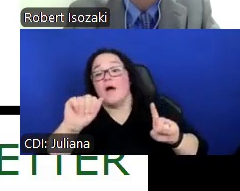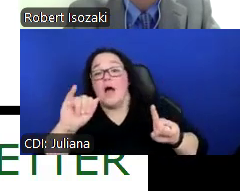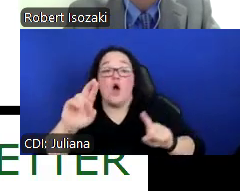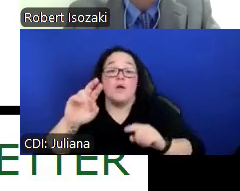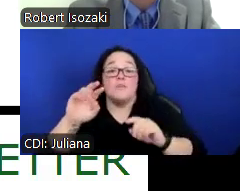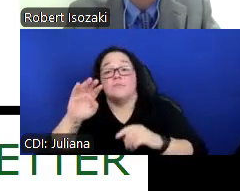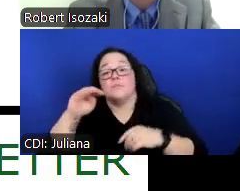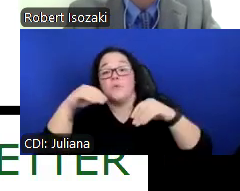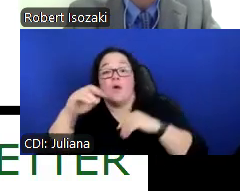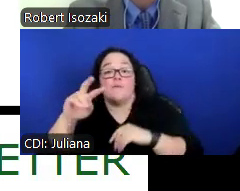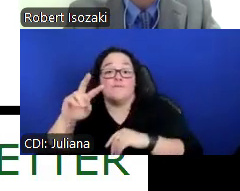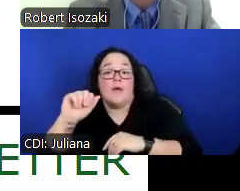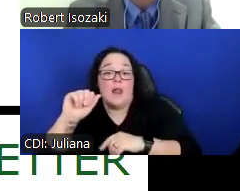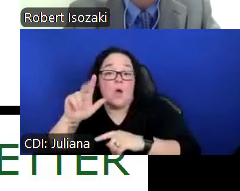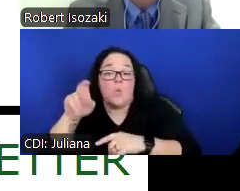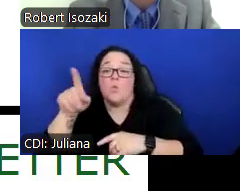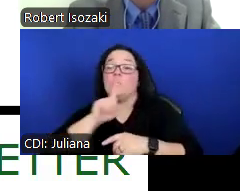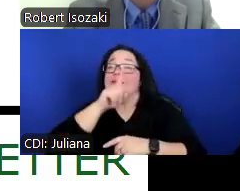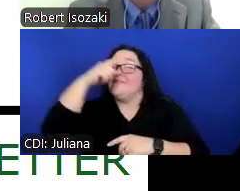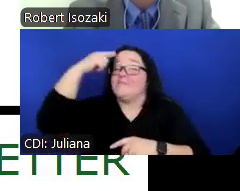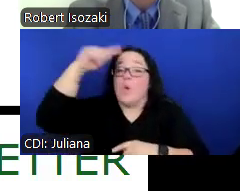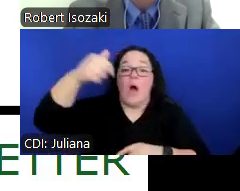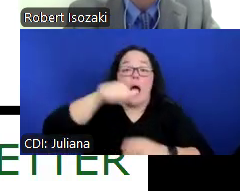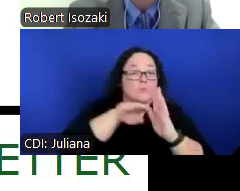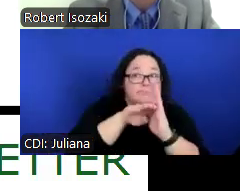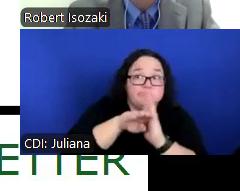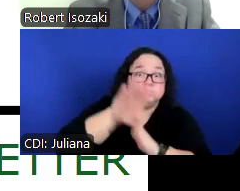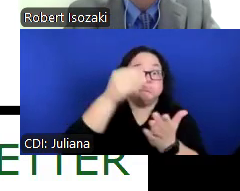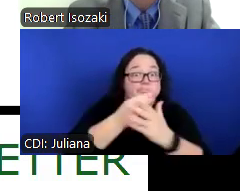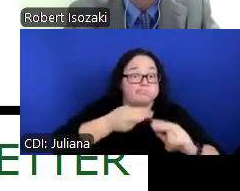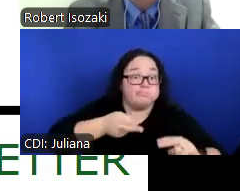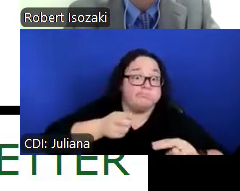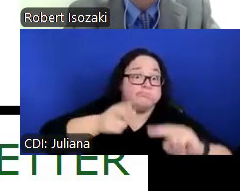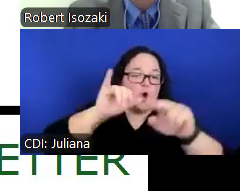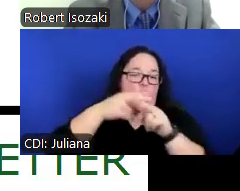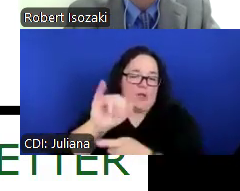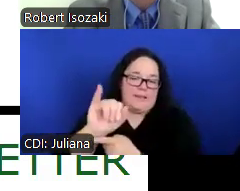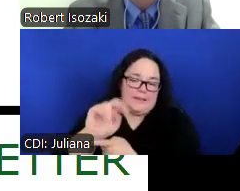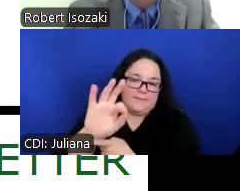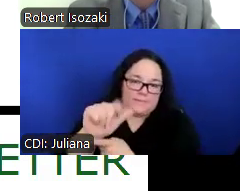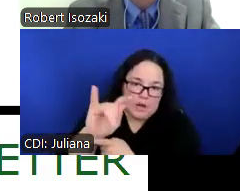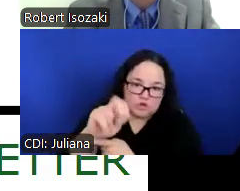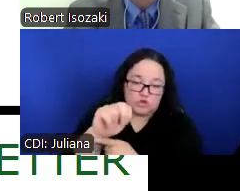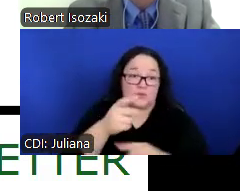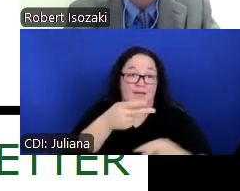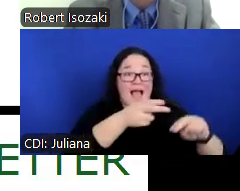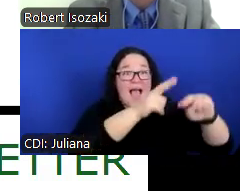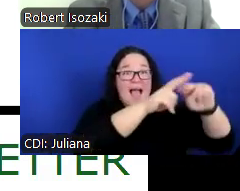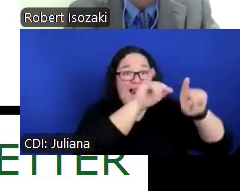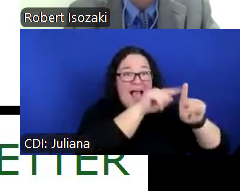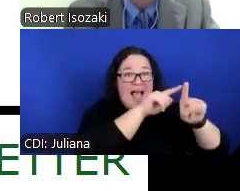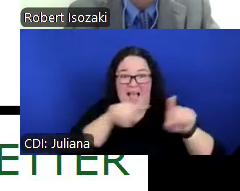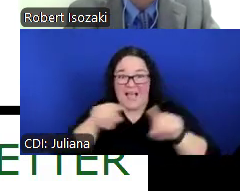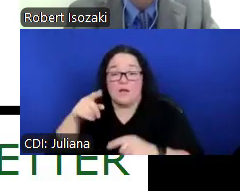And also remember, the original house may have been built in the 30s, 40s, or 50s, and the code